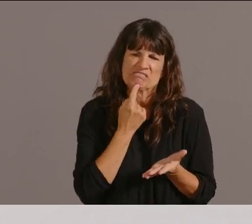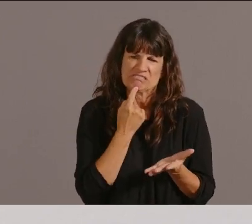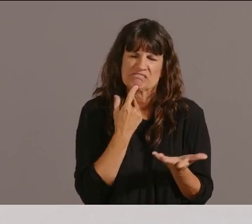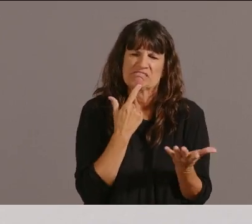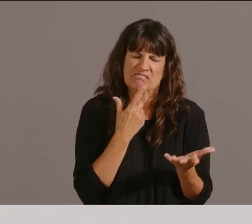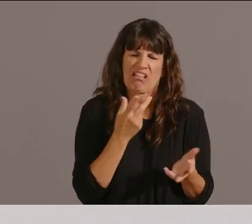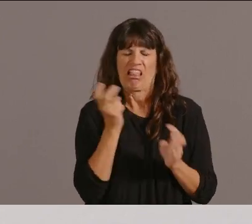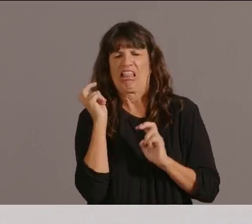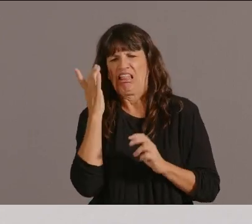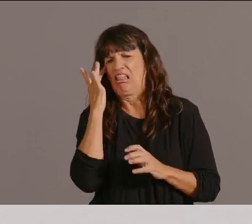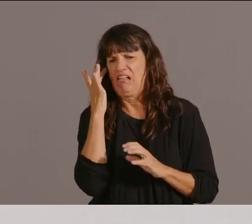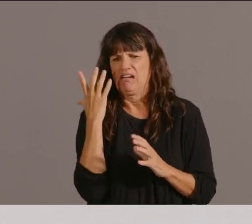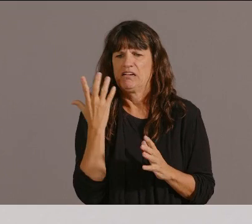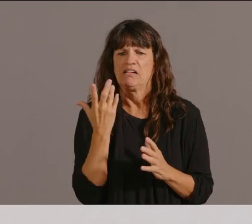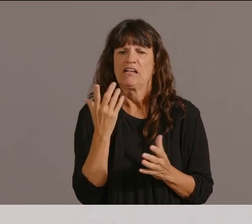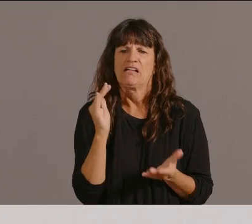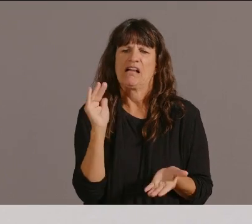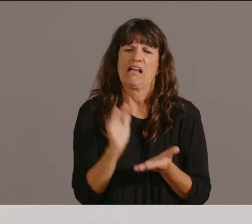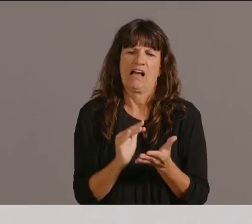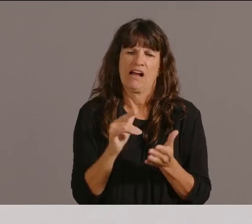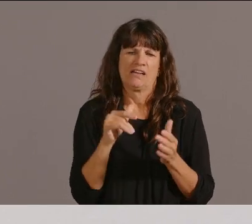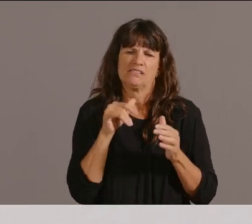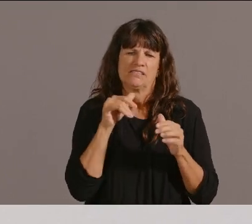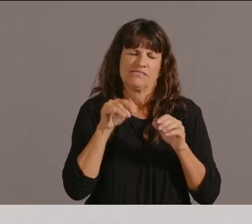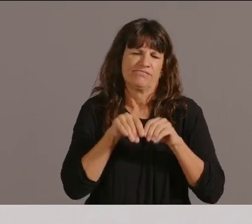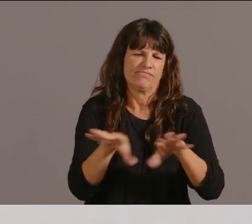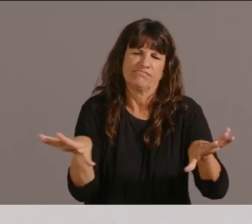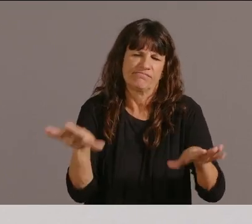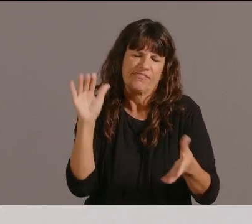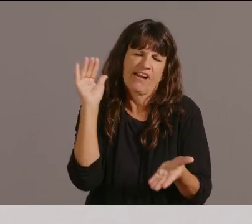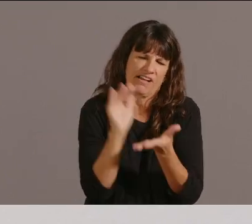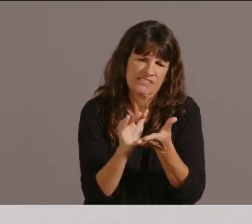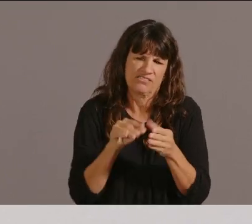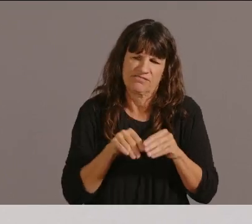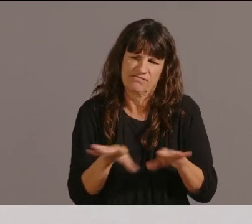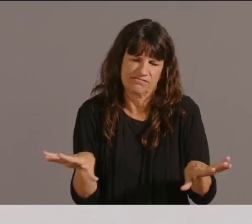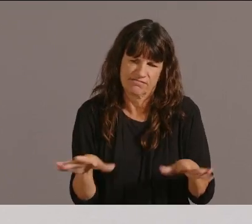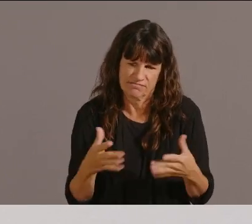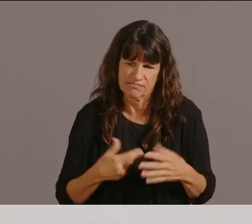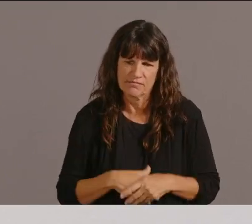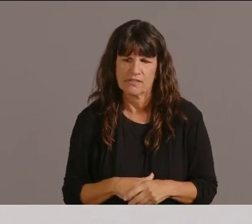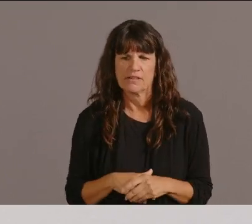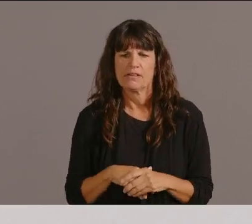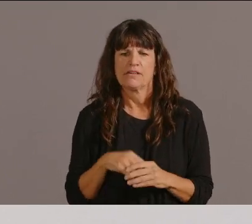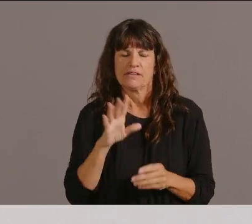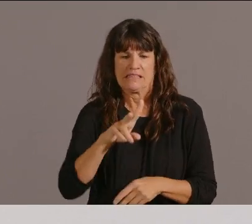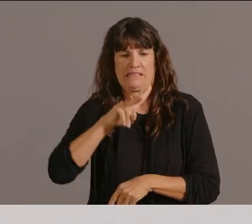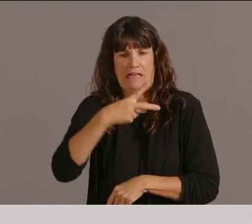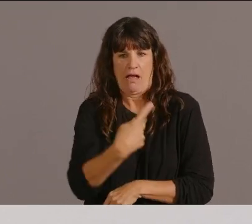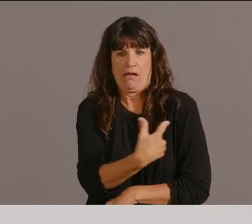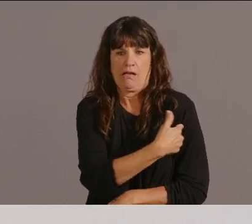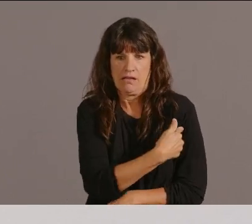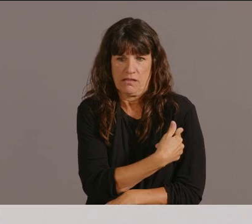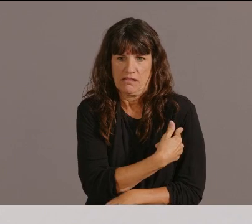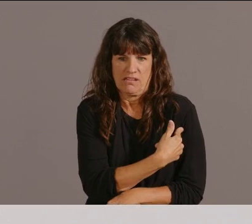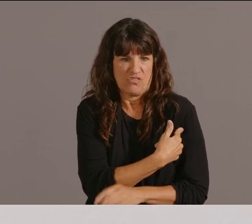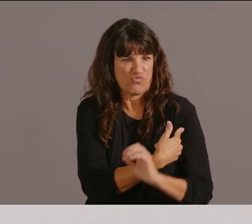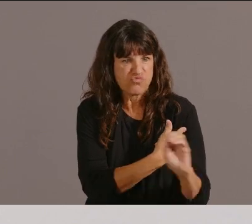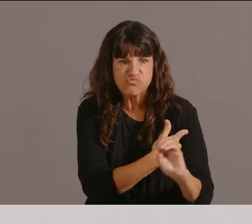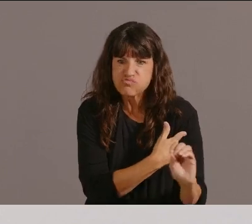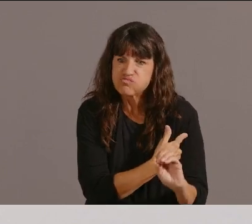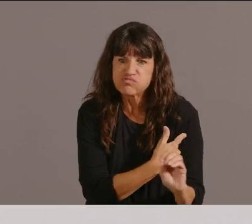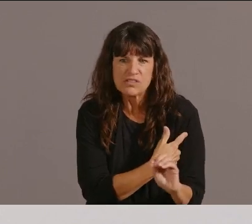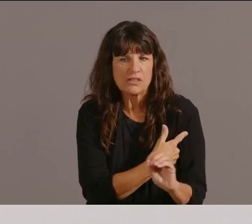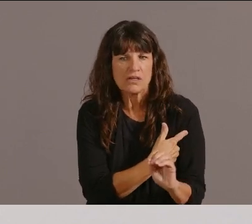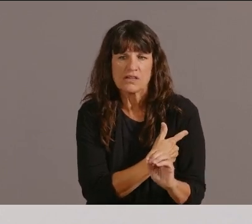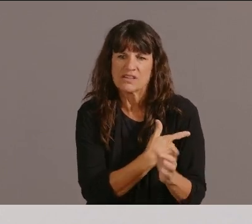death. And so it could cause some issues with still allowing community transmission of the virus